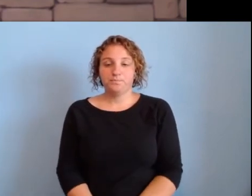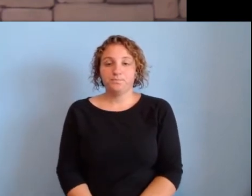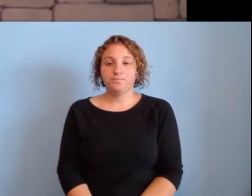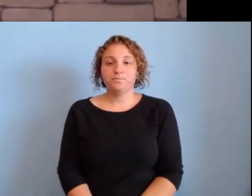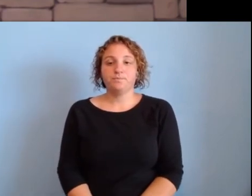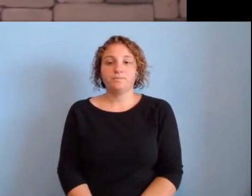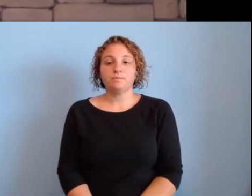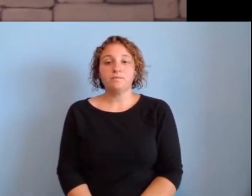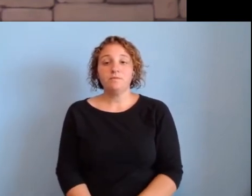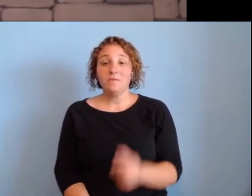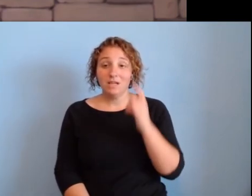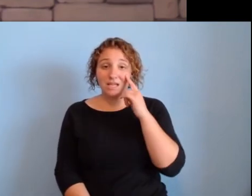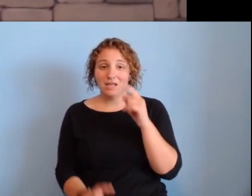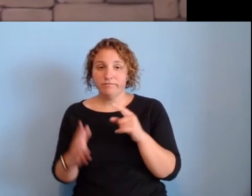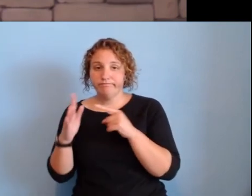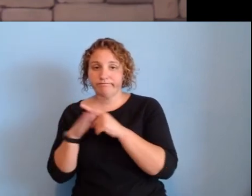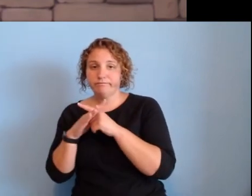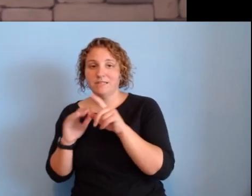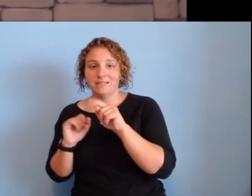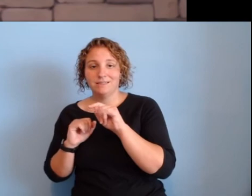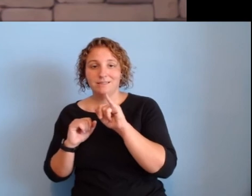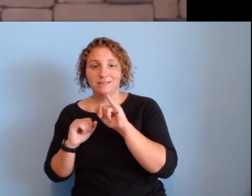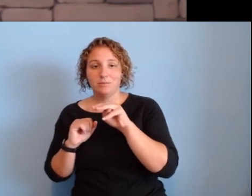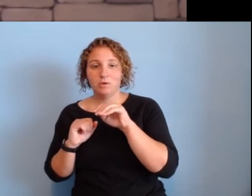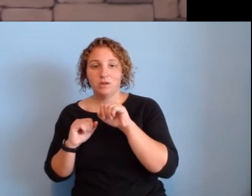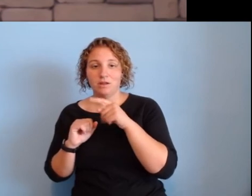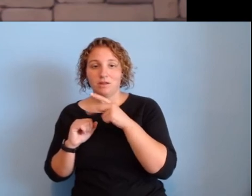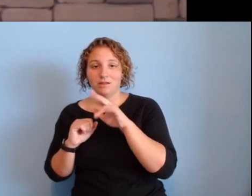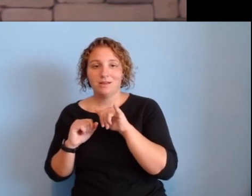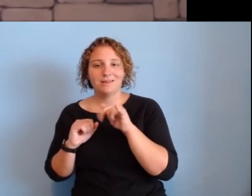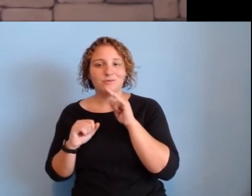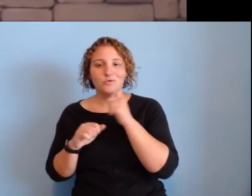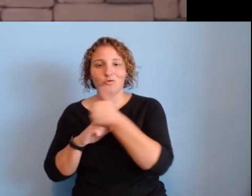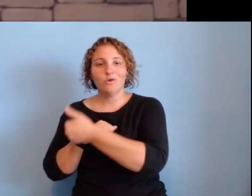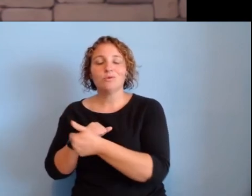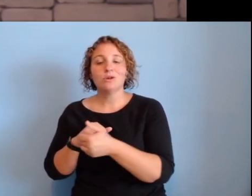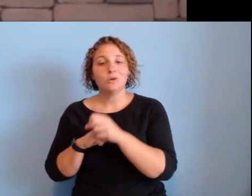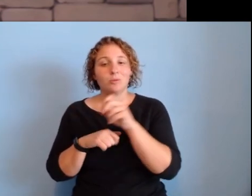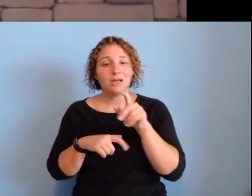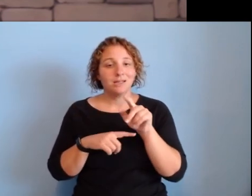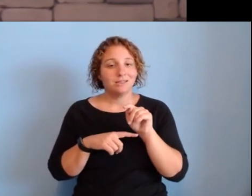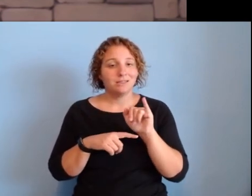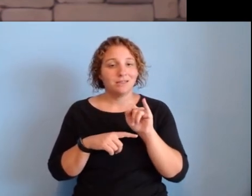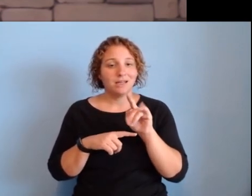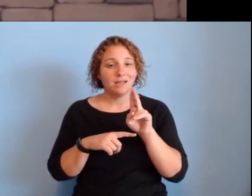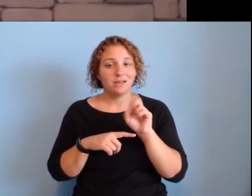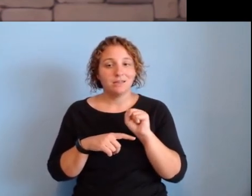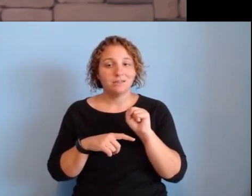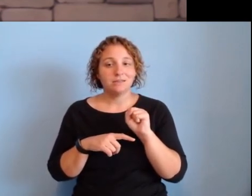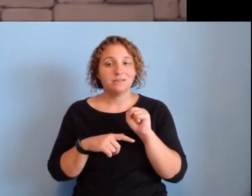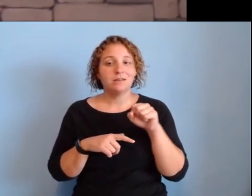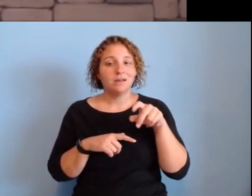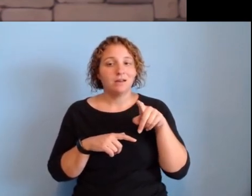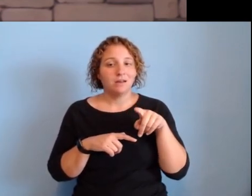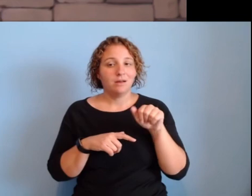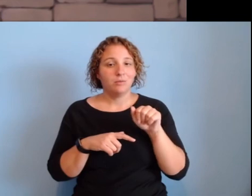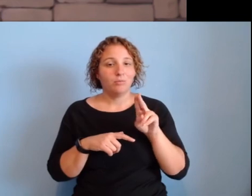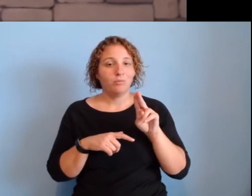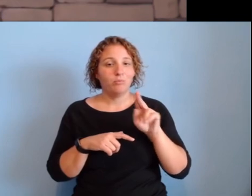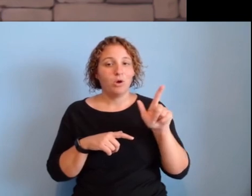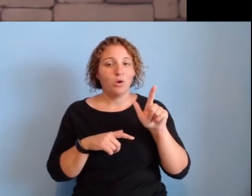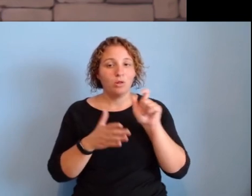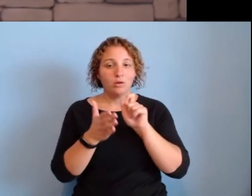You hit Timothy. Go back to book. Titus chapter 1. Paul, of course, the servant of God and an apostle of